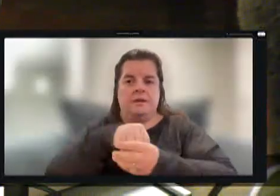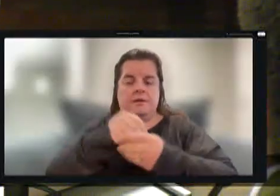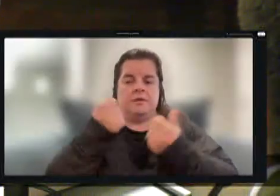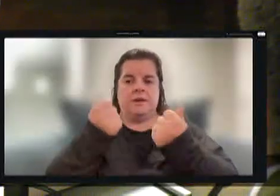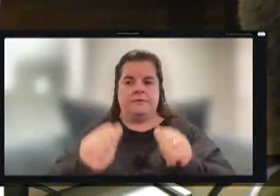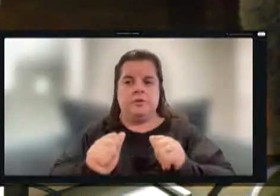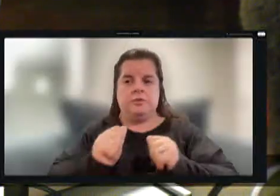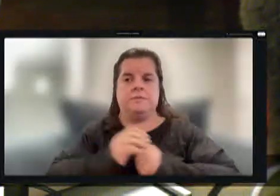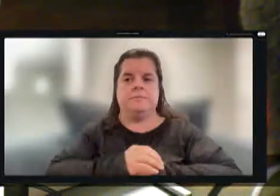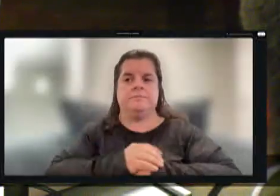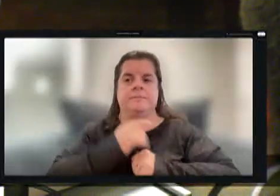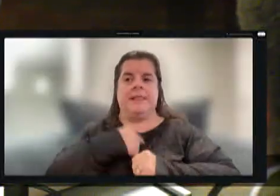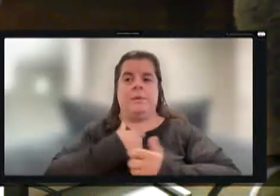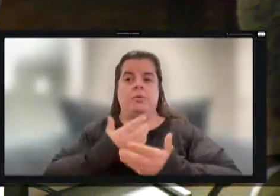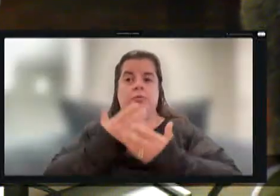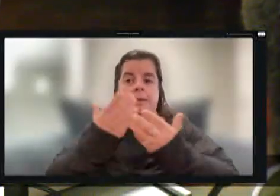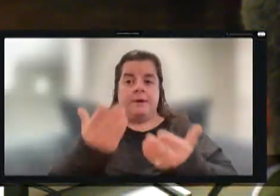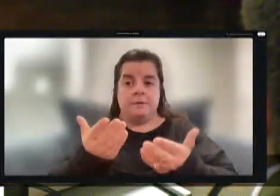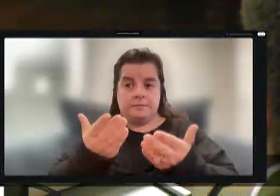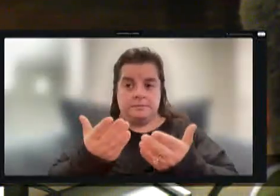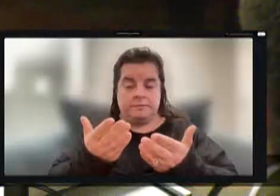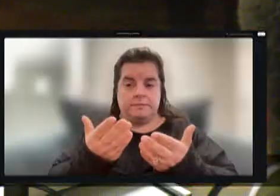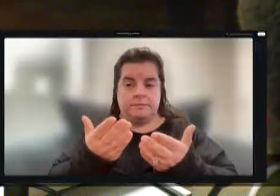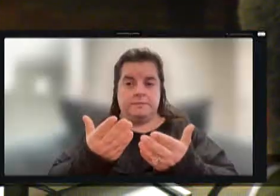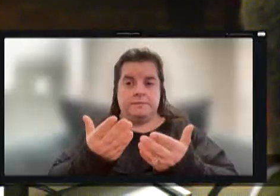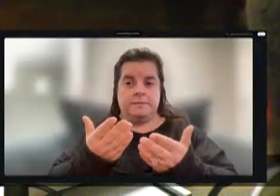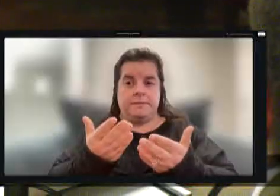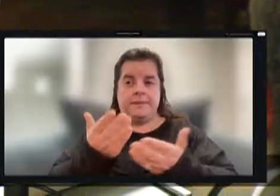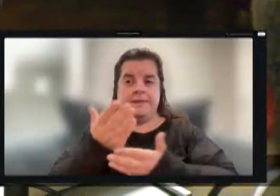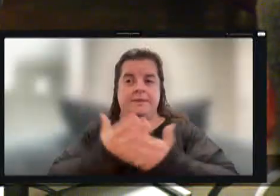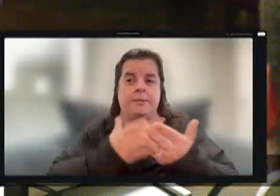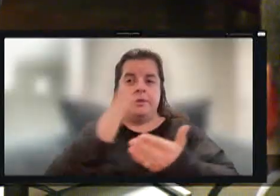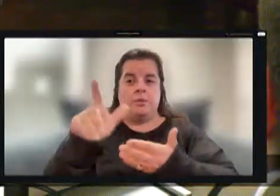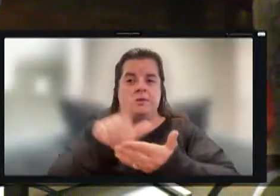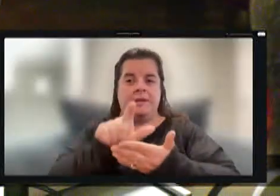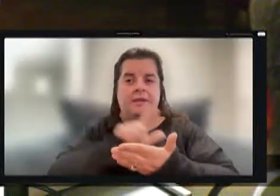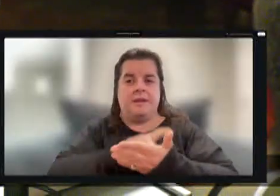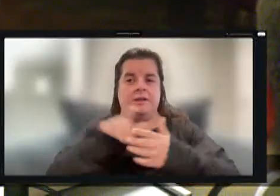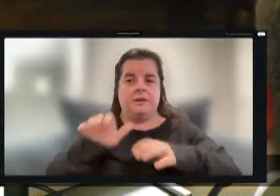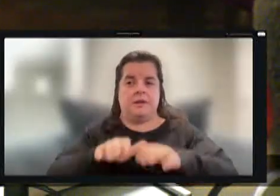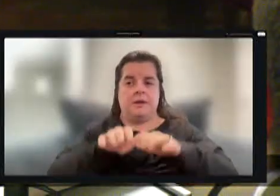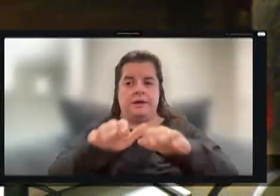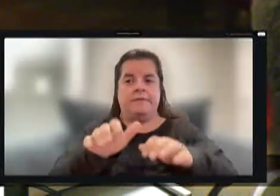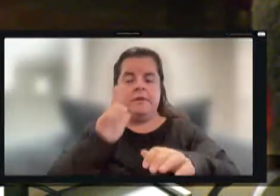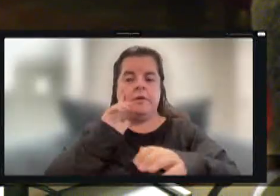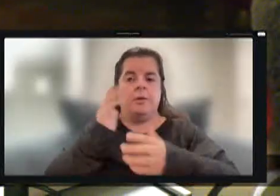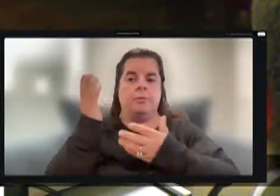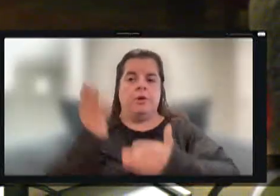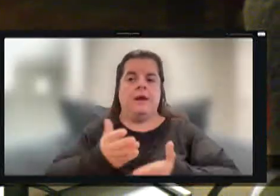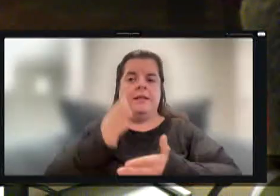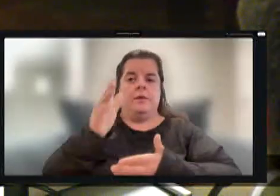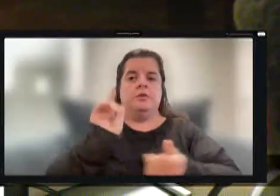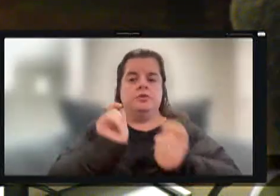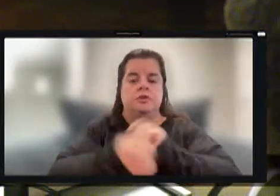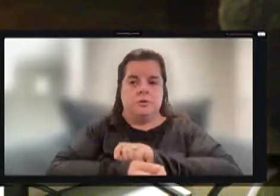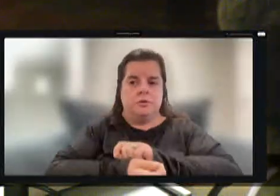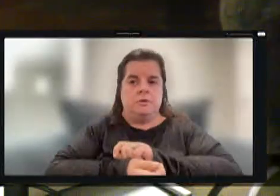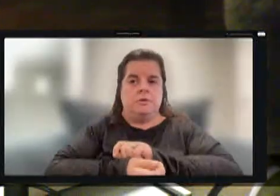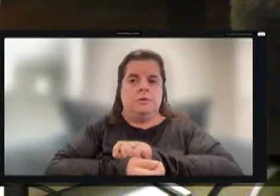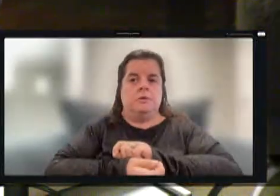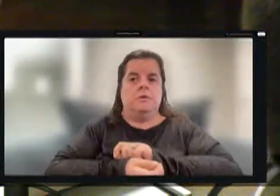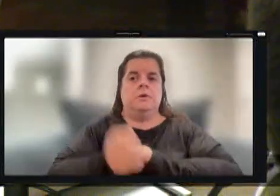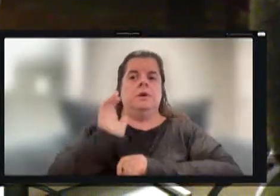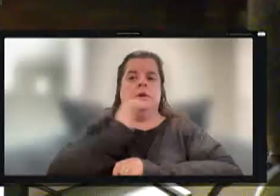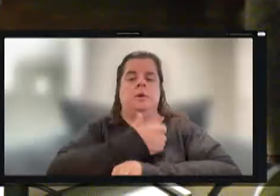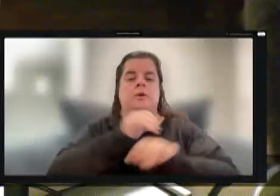would recommend that we take some of those legislative actions to bring those changes to our system,